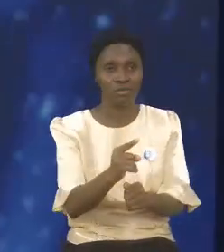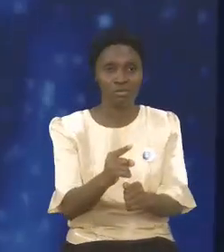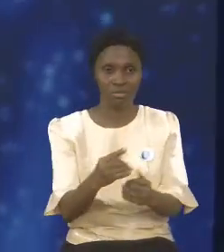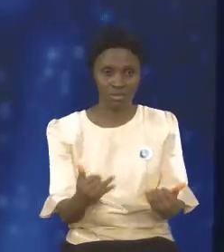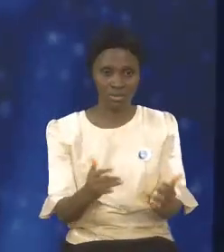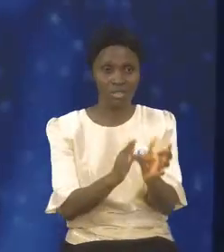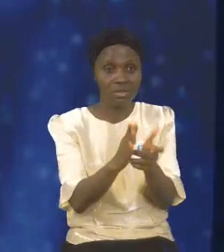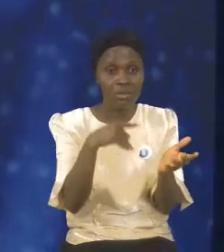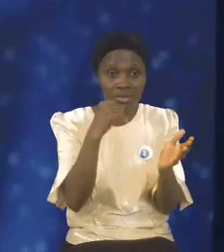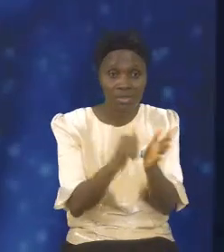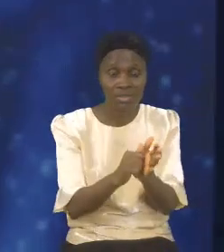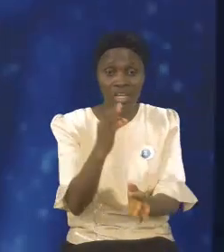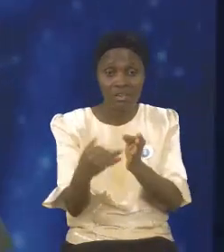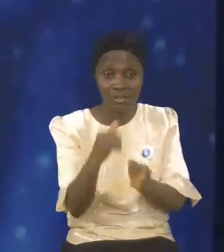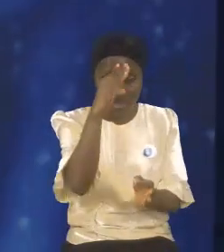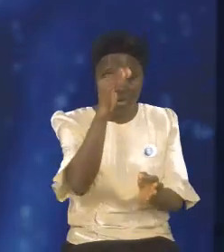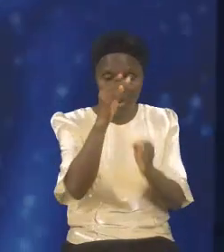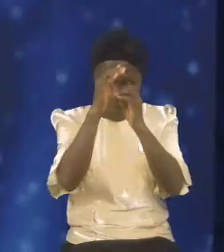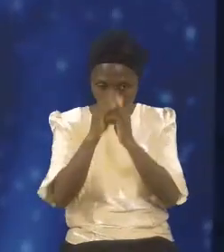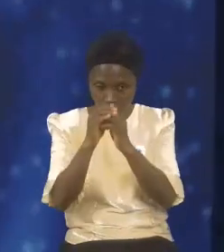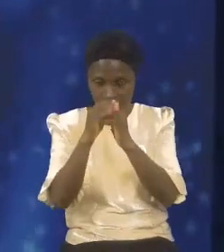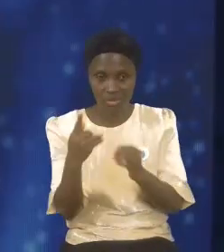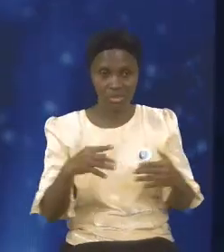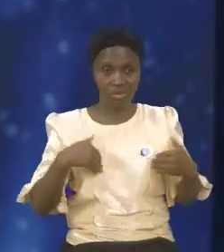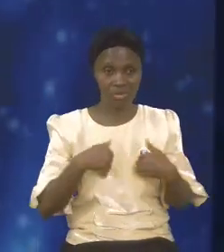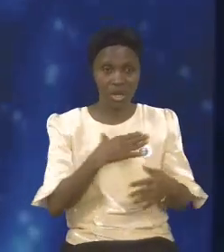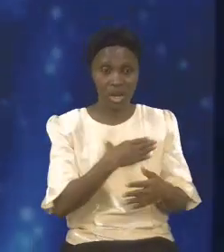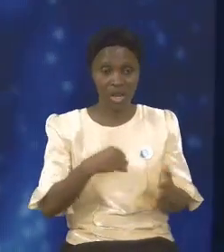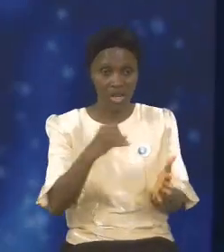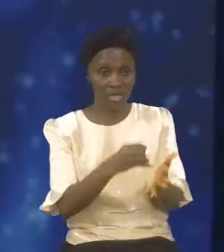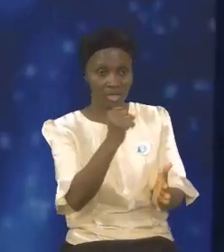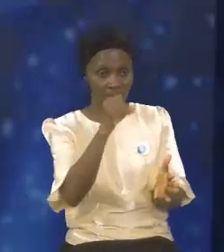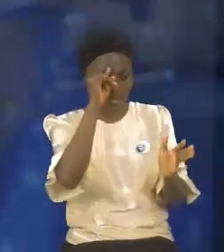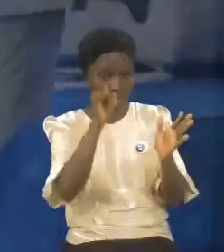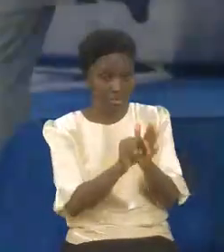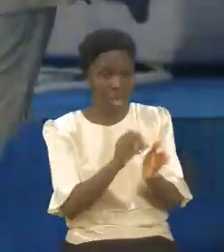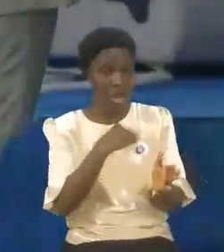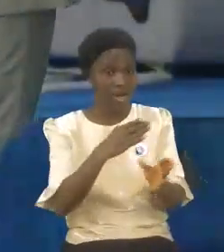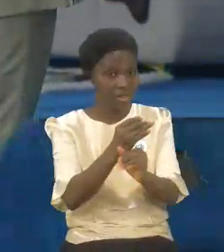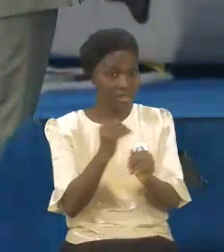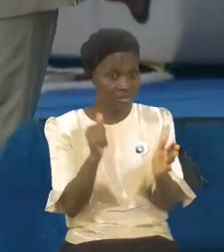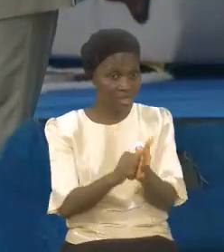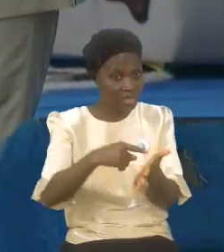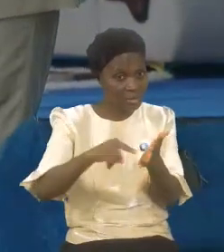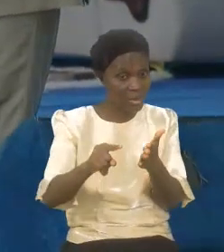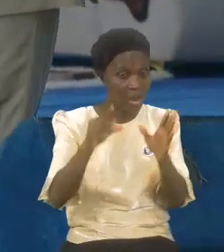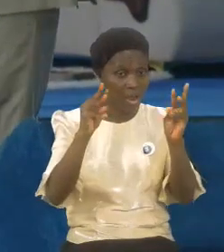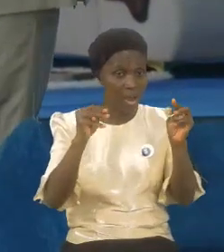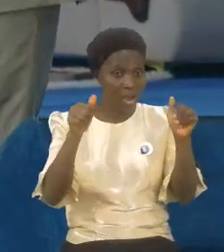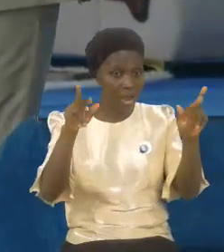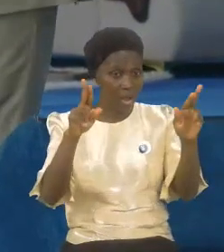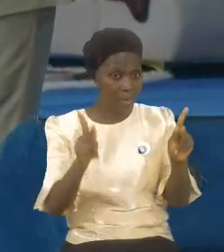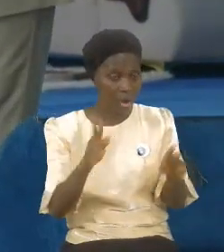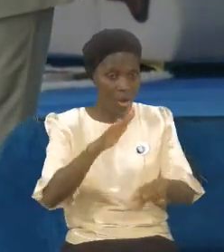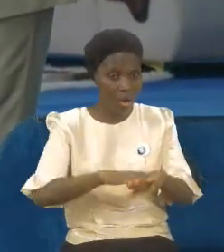beast and his image and receive the mark of his on his forehead, and any son. Look at